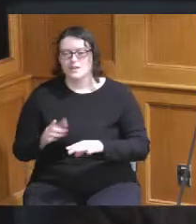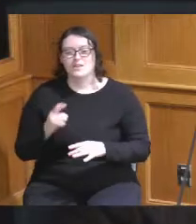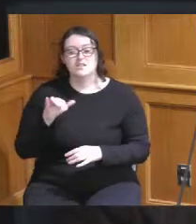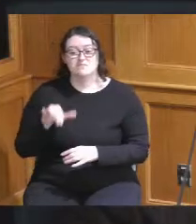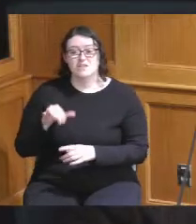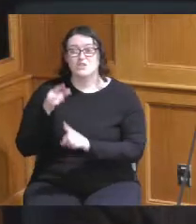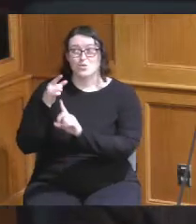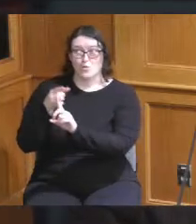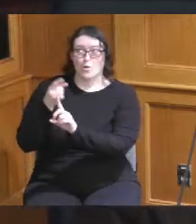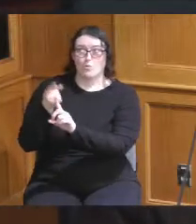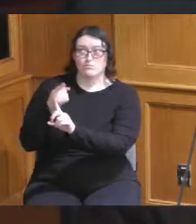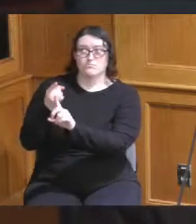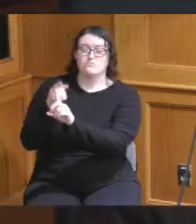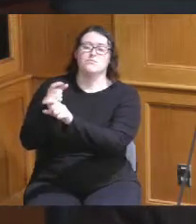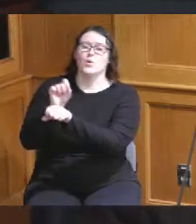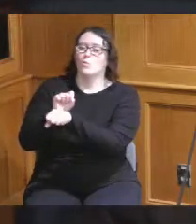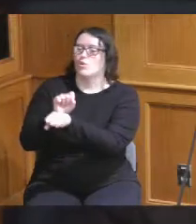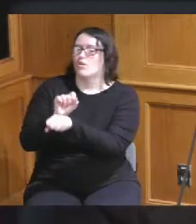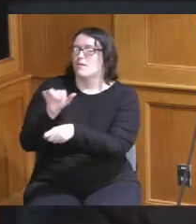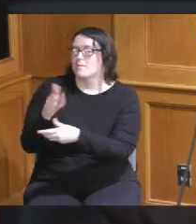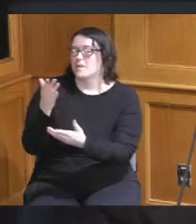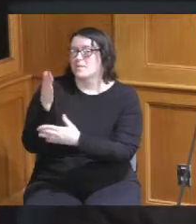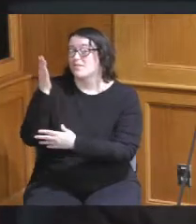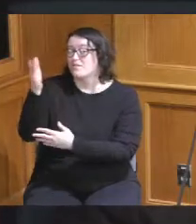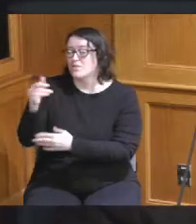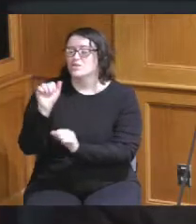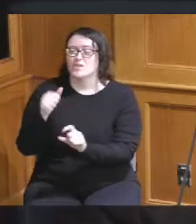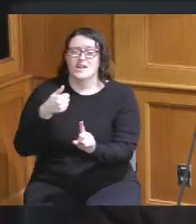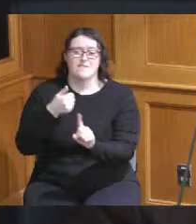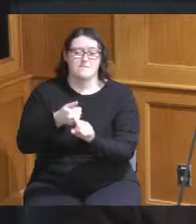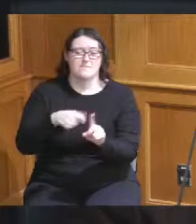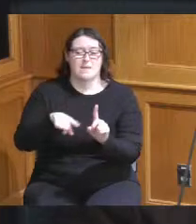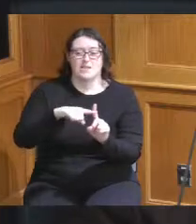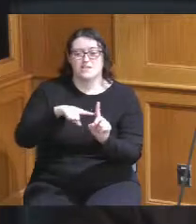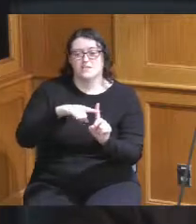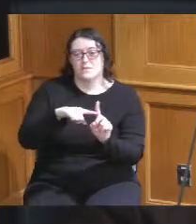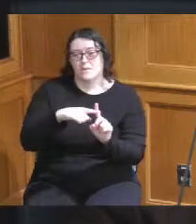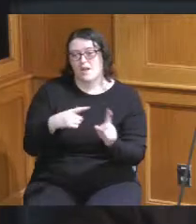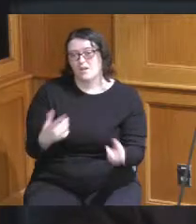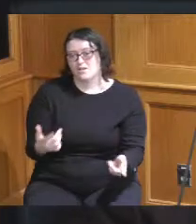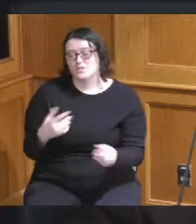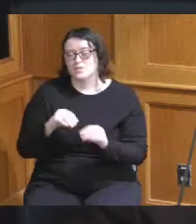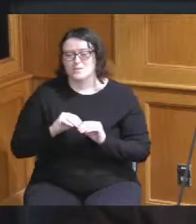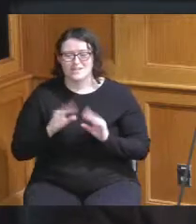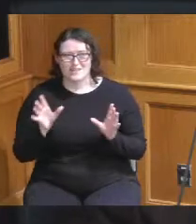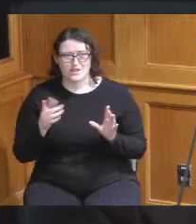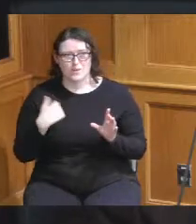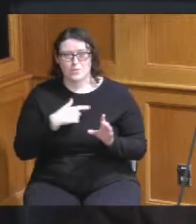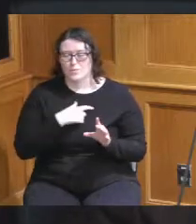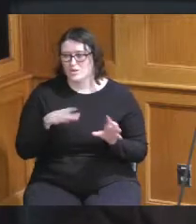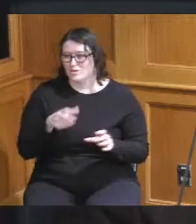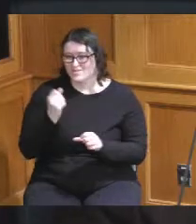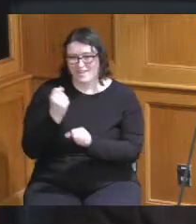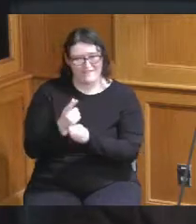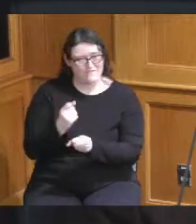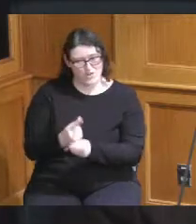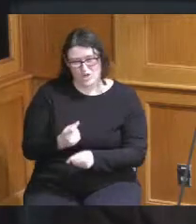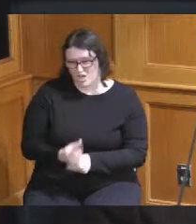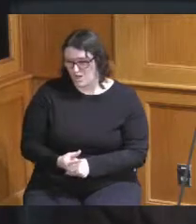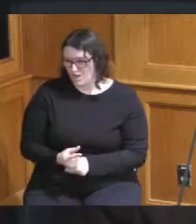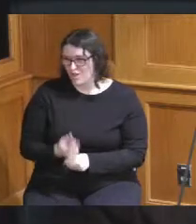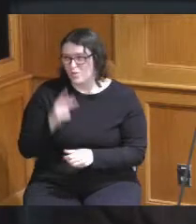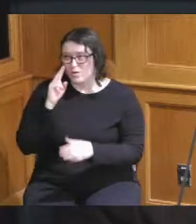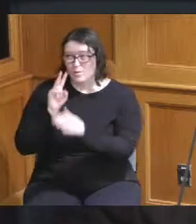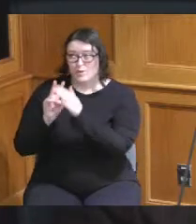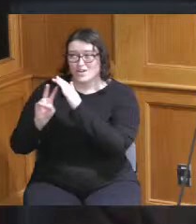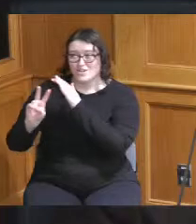on, continue to work on. Maybe we can have some impact in future as we think through. Because we do this, to be clear, we do this on an annual basis while we're projecting